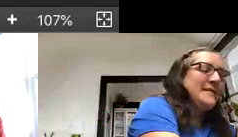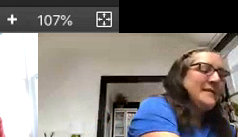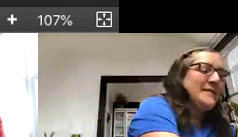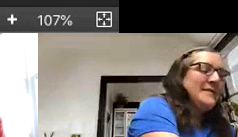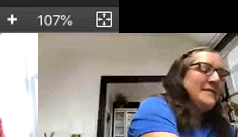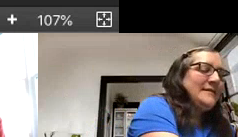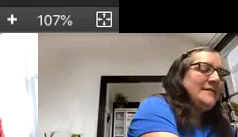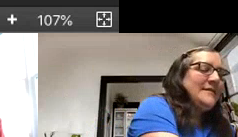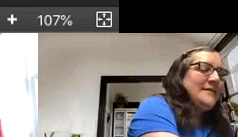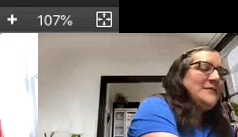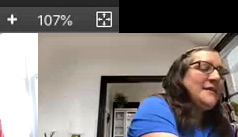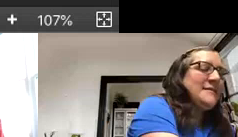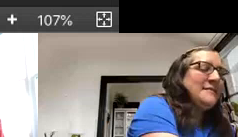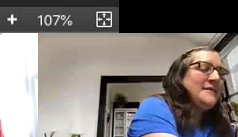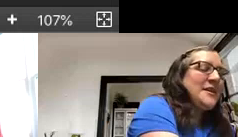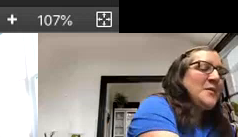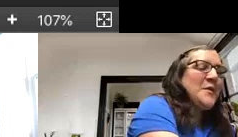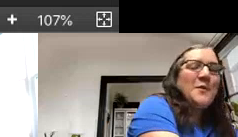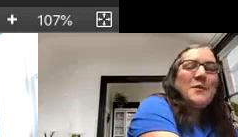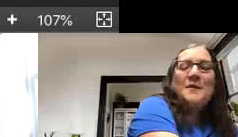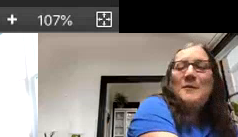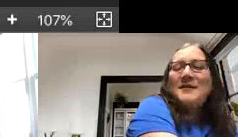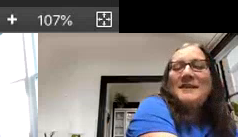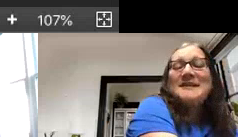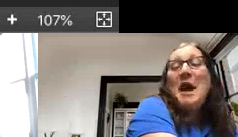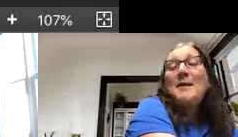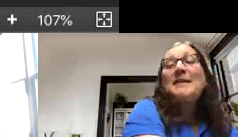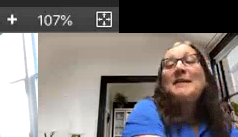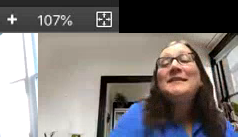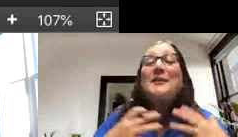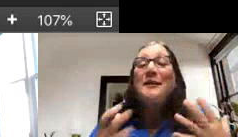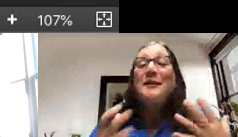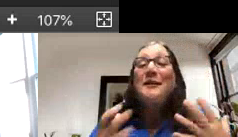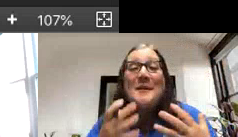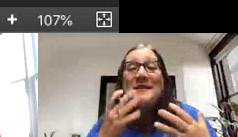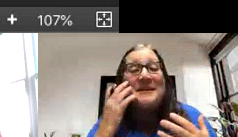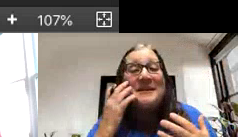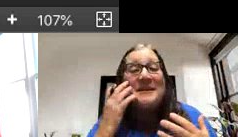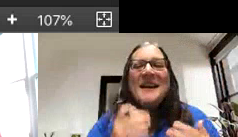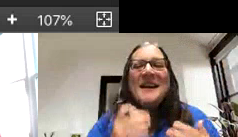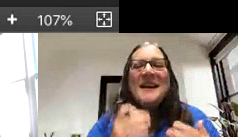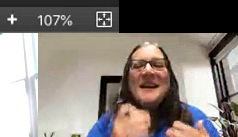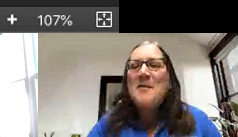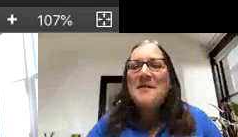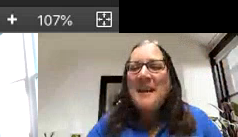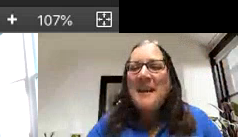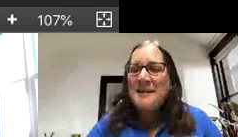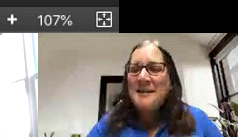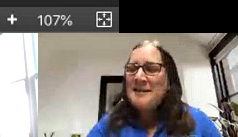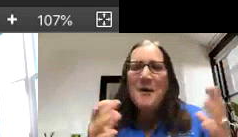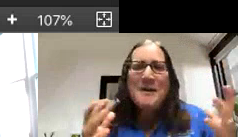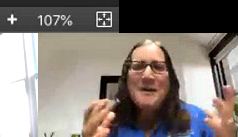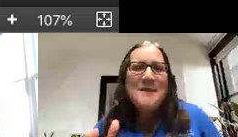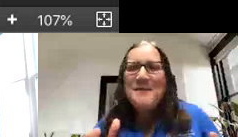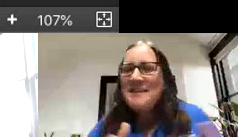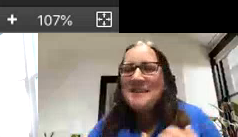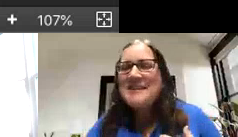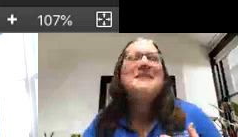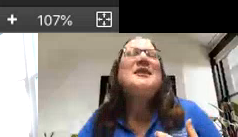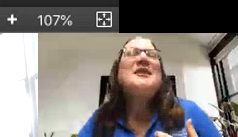Okay. I don't have any of that. Huh. Nope. Well, this is good information. That it doesn't go